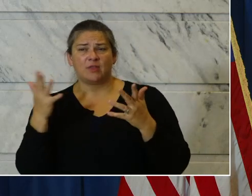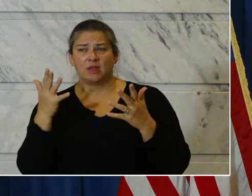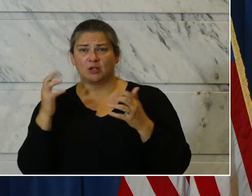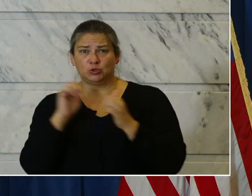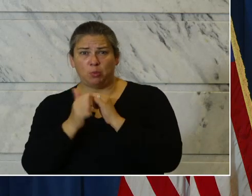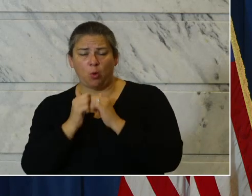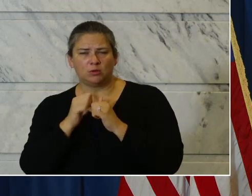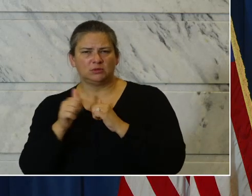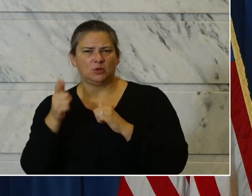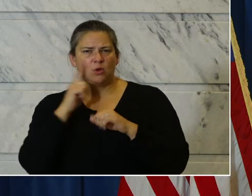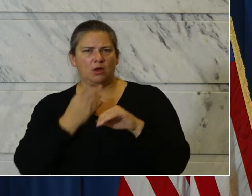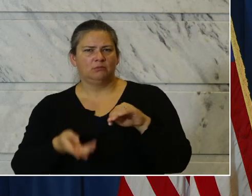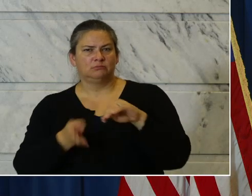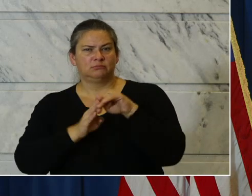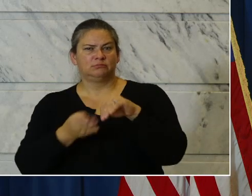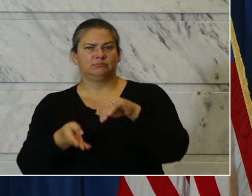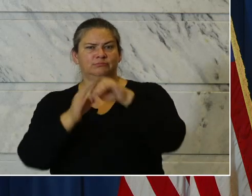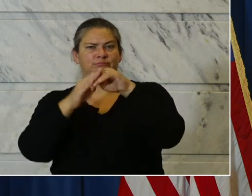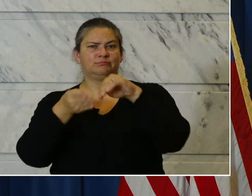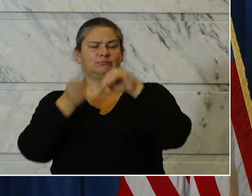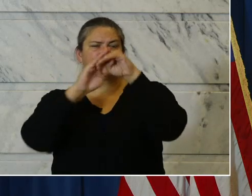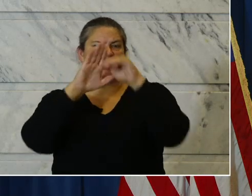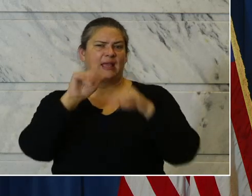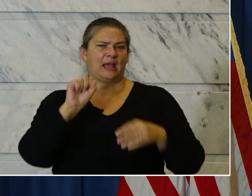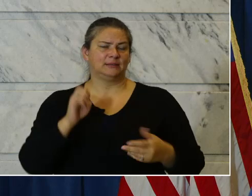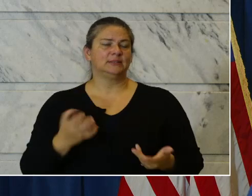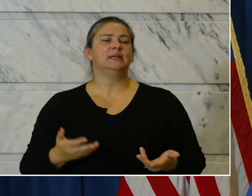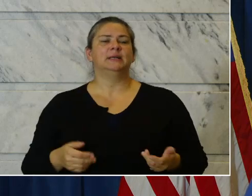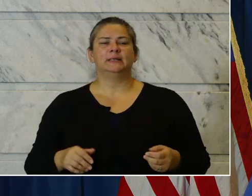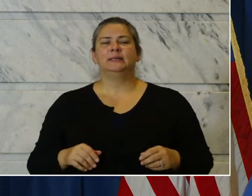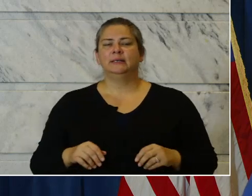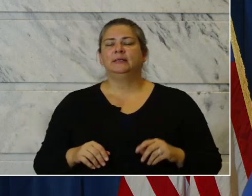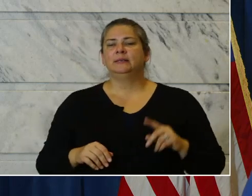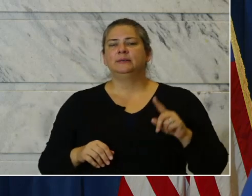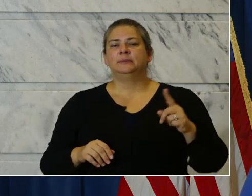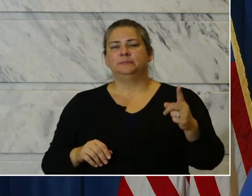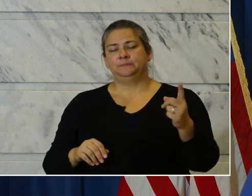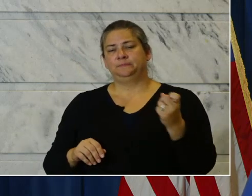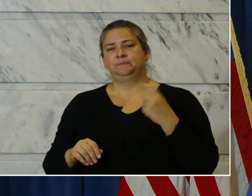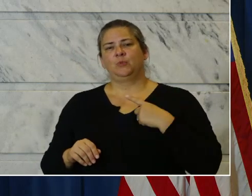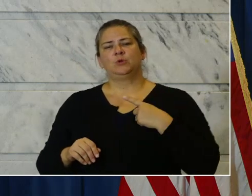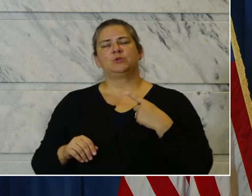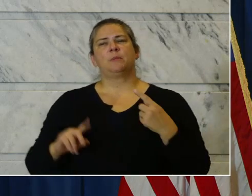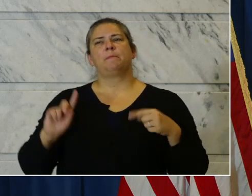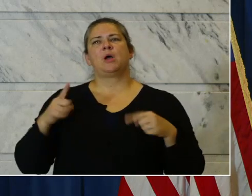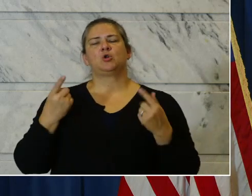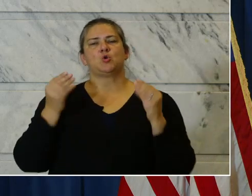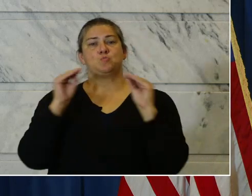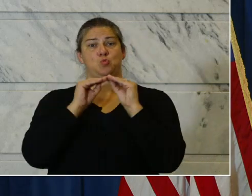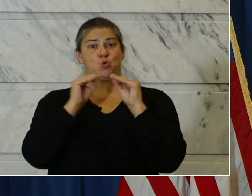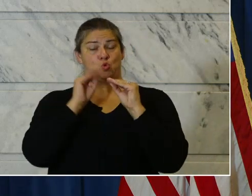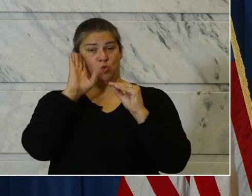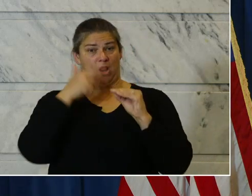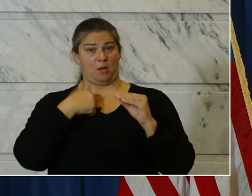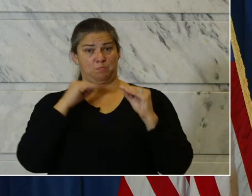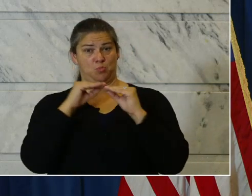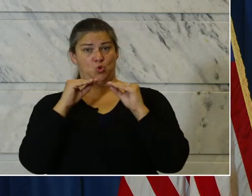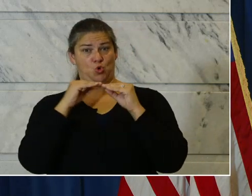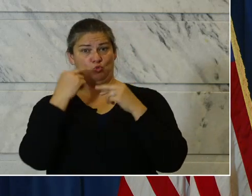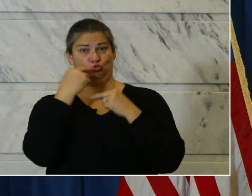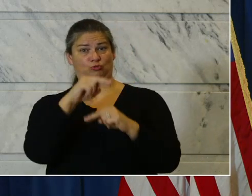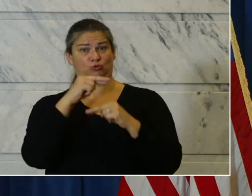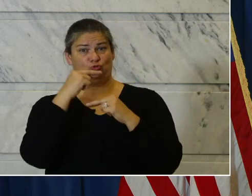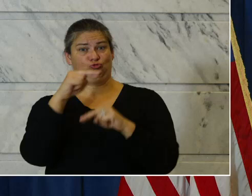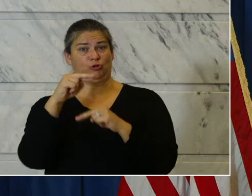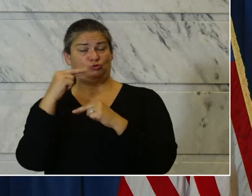up the cases anyway? The question is on further restrictions or, and